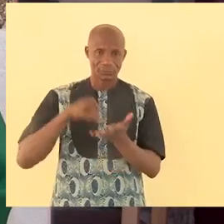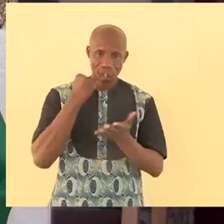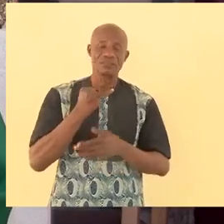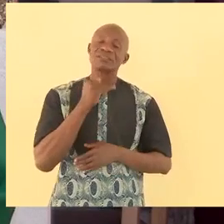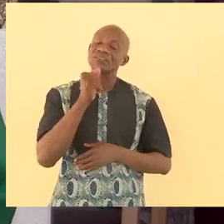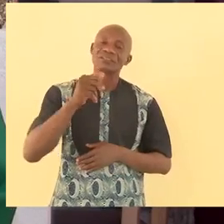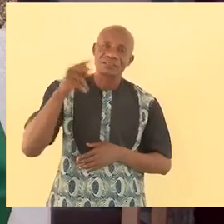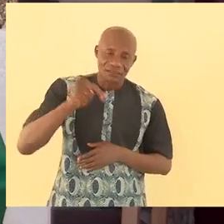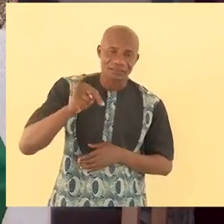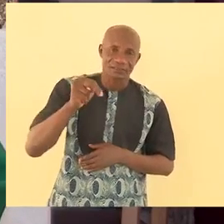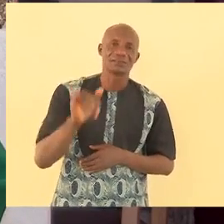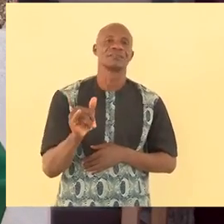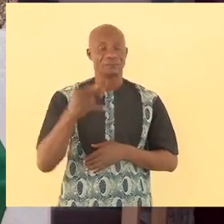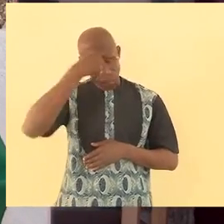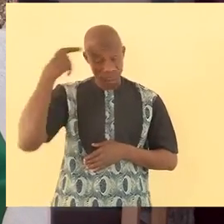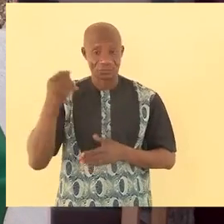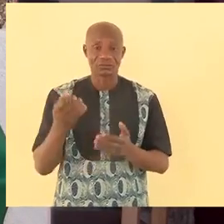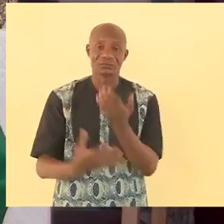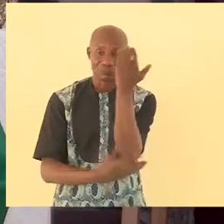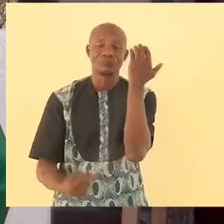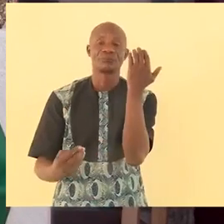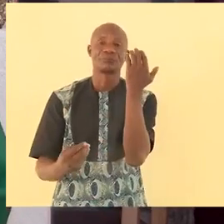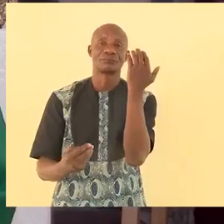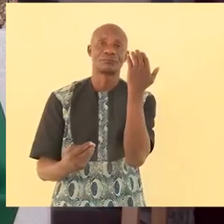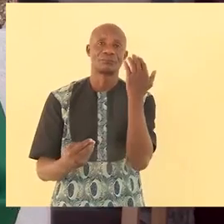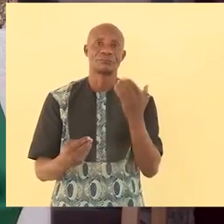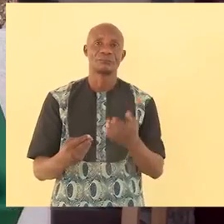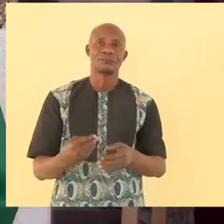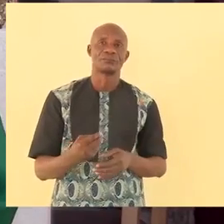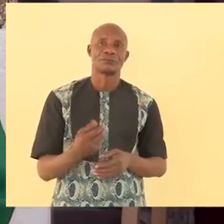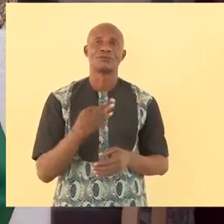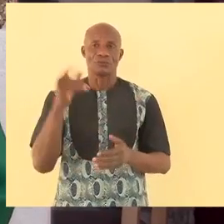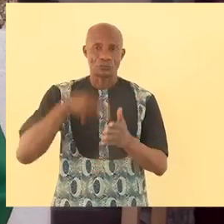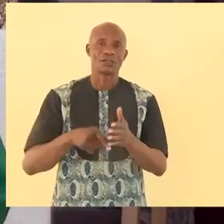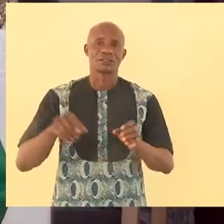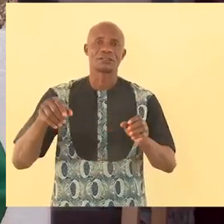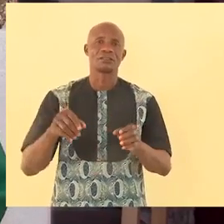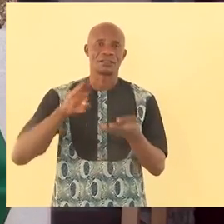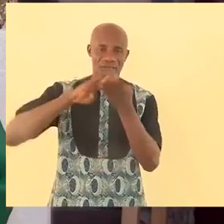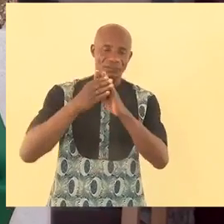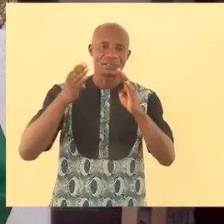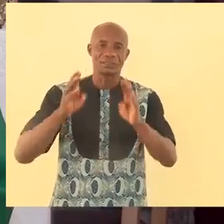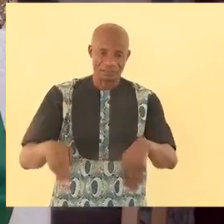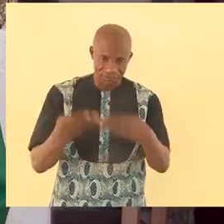not necessarily because of the poor. It is because of the impression that our society gives about